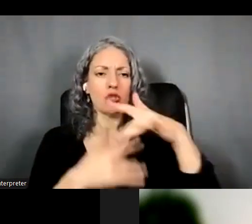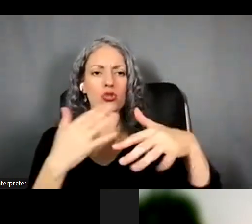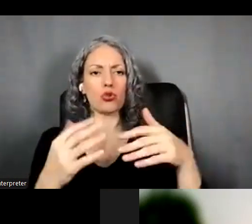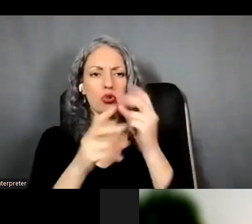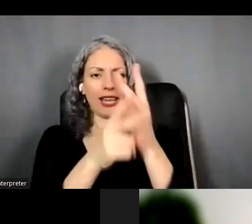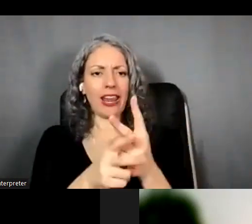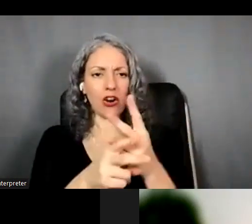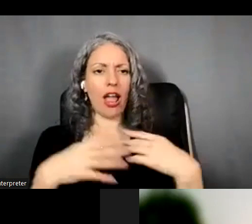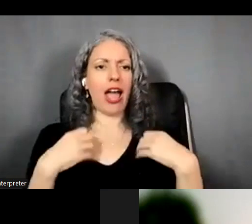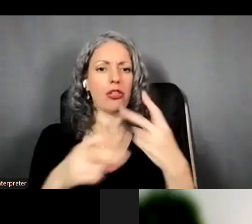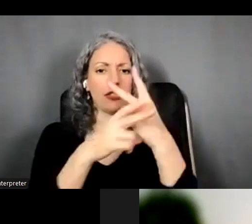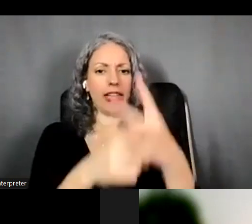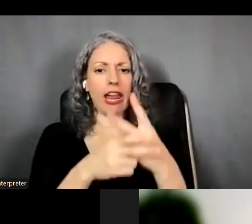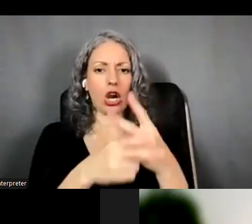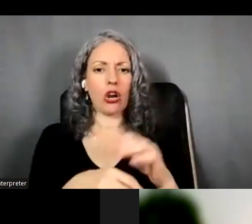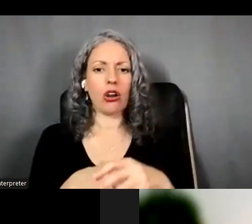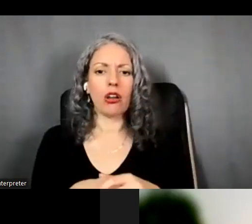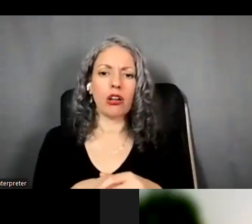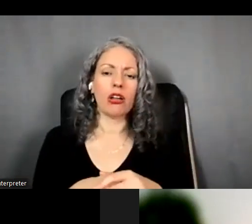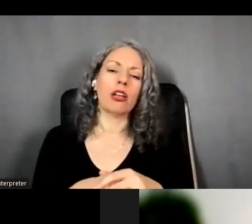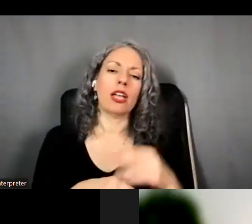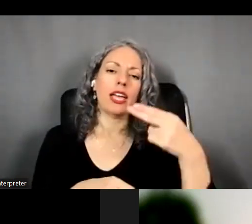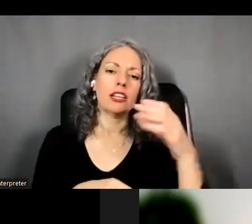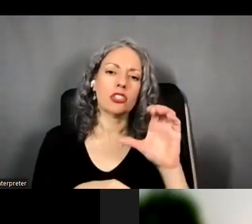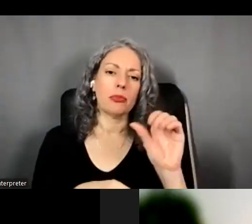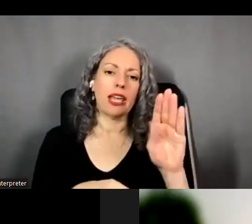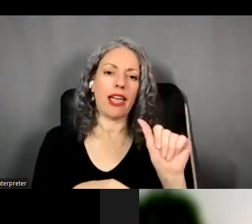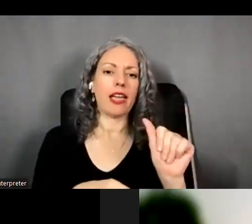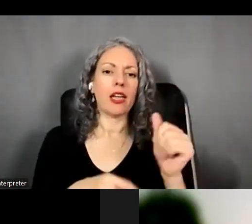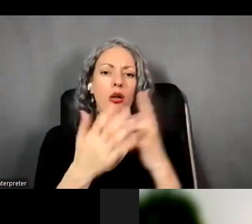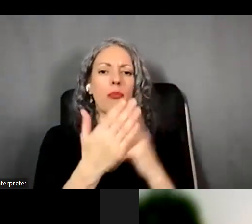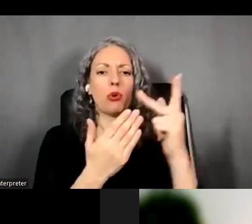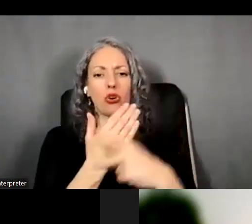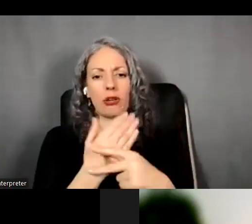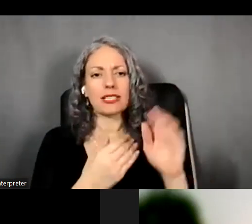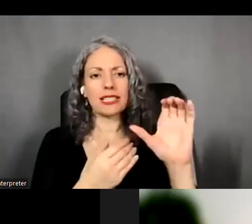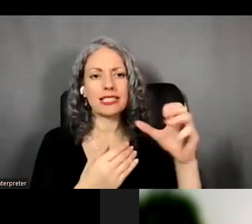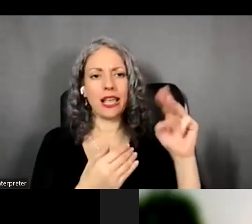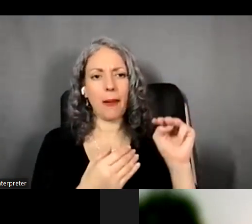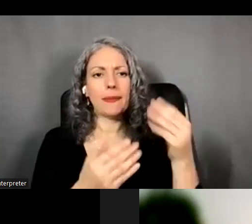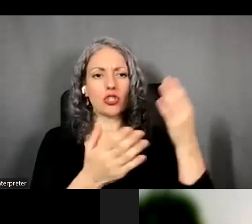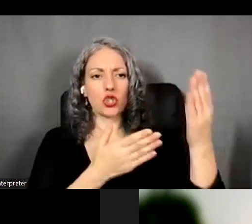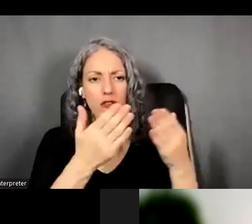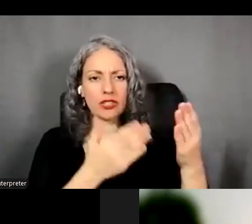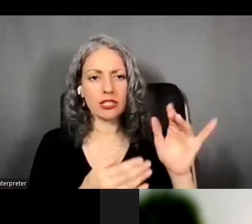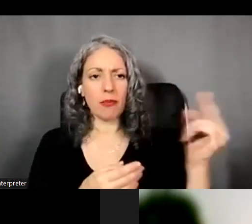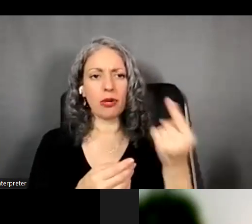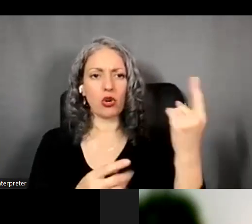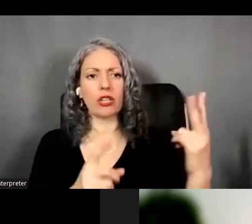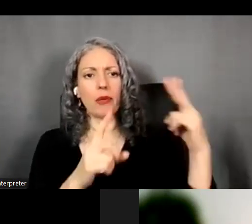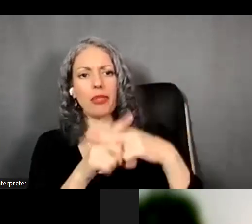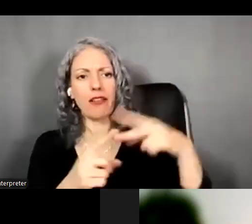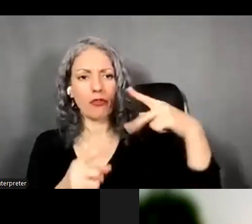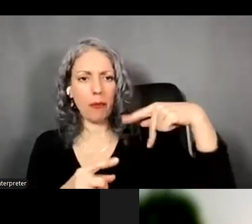also HCBA, MSSP, and other state waiver programs. And we're doing both ECM and CS services, but we only applied for PATH cited